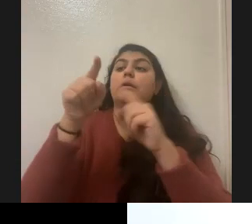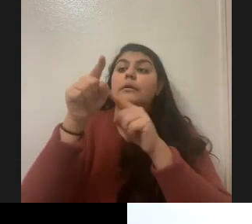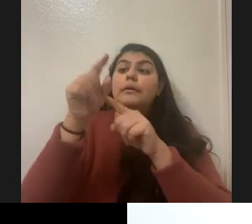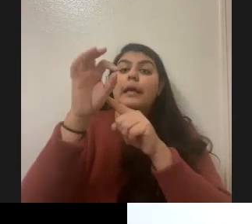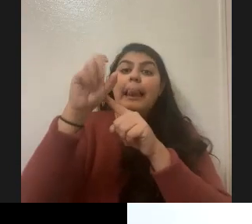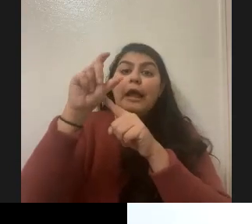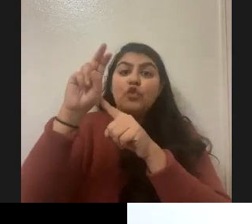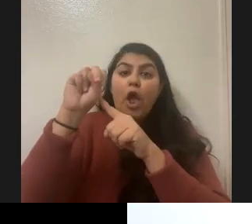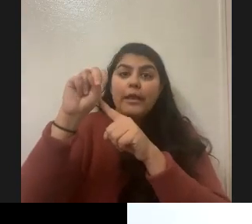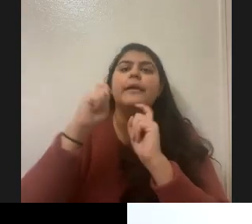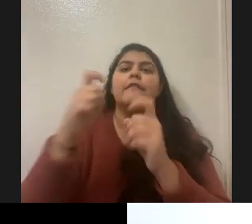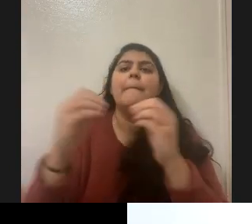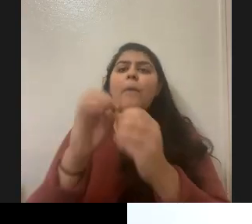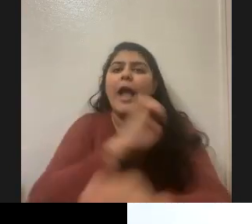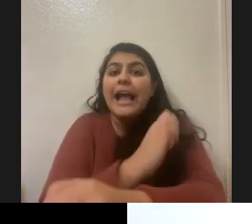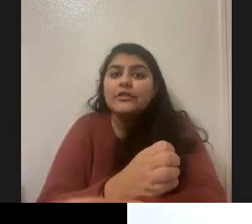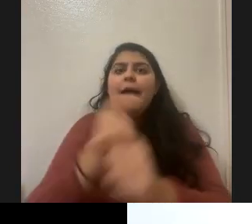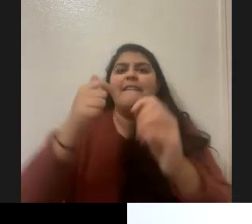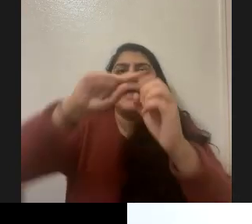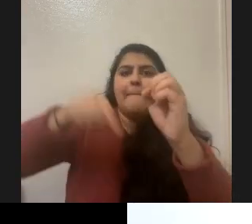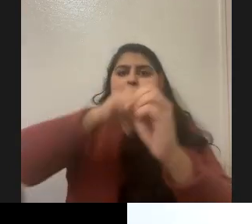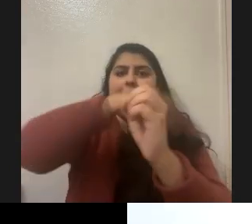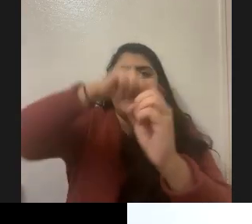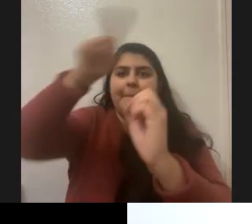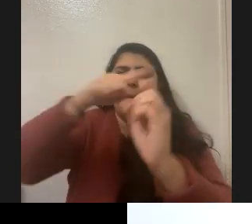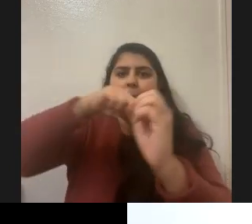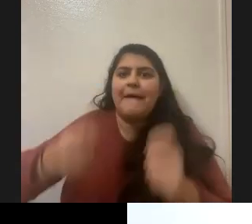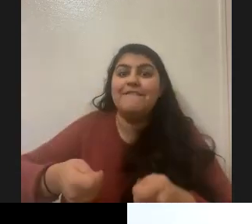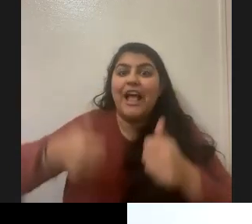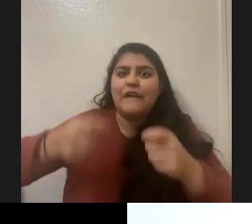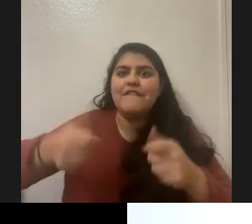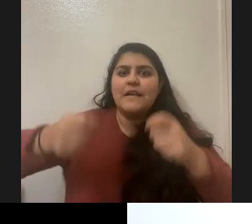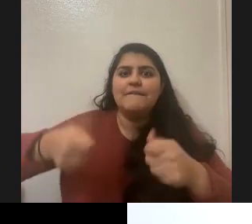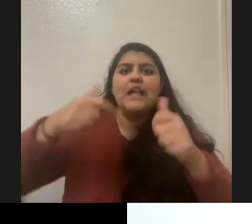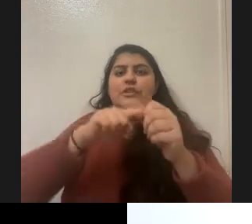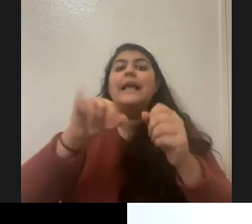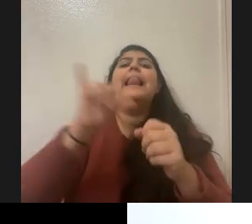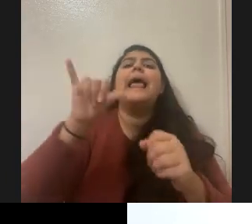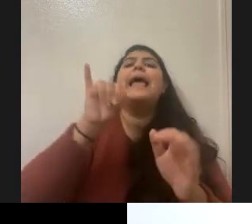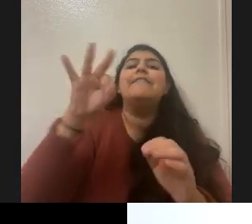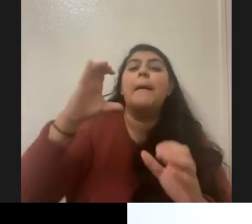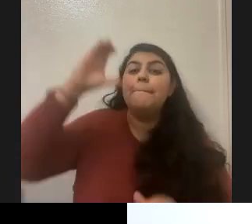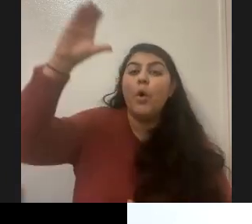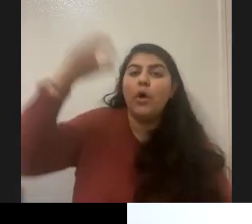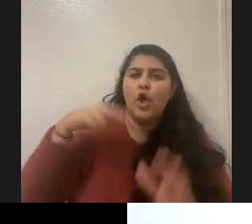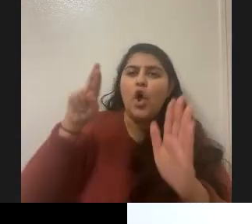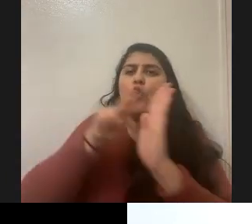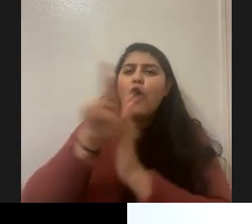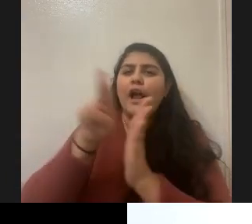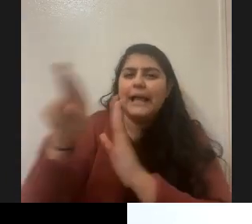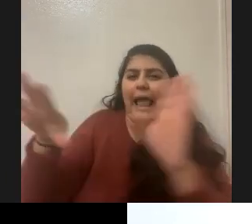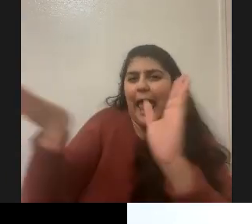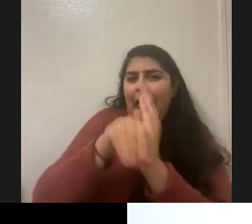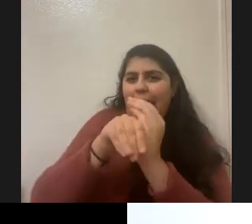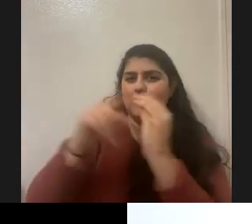going faster and faster and faster. Imagine if I attached a bunch of rockets to our moon and just pushed the moon around so much